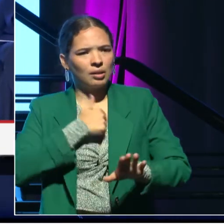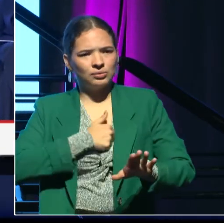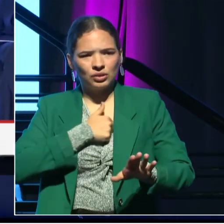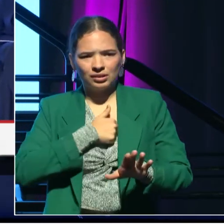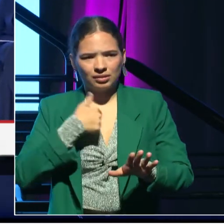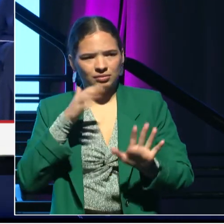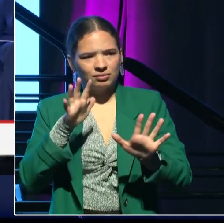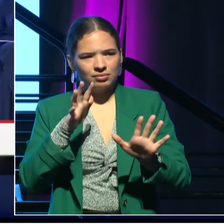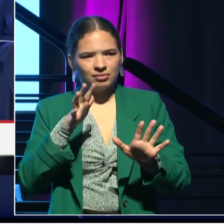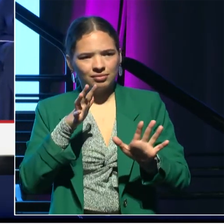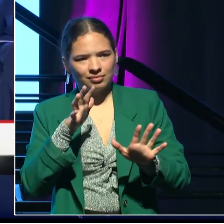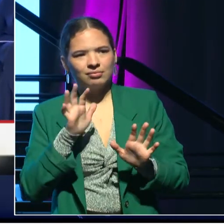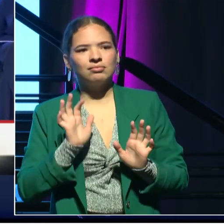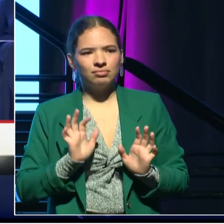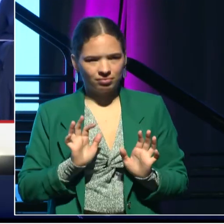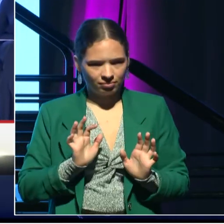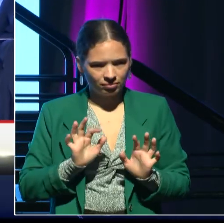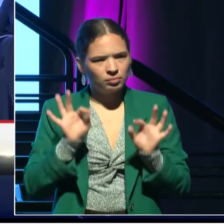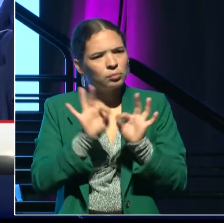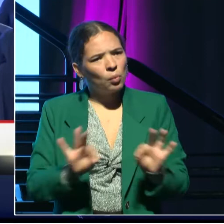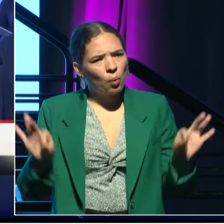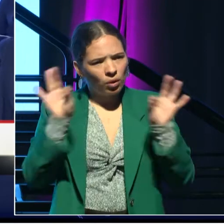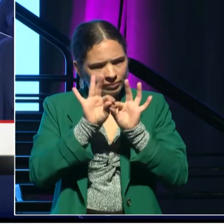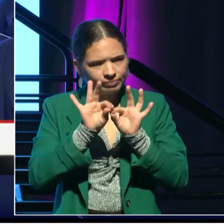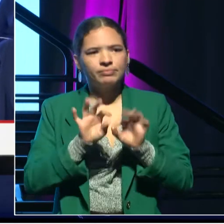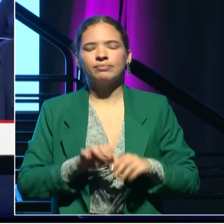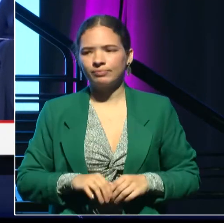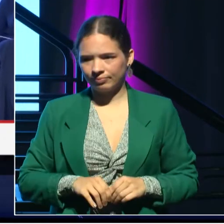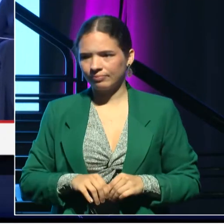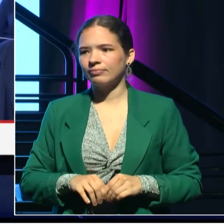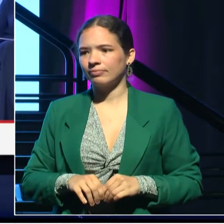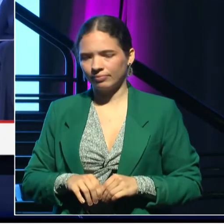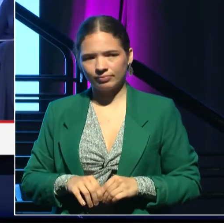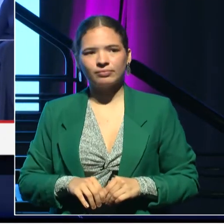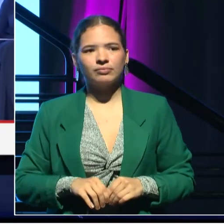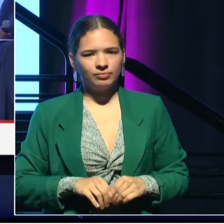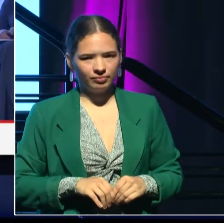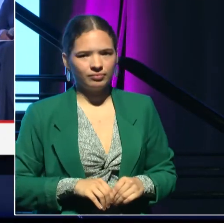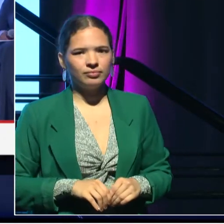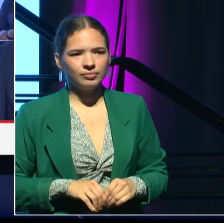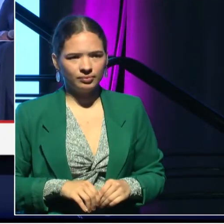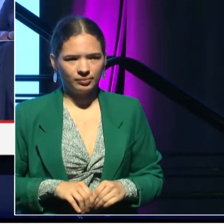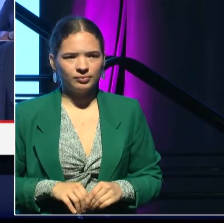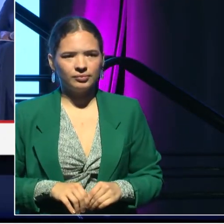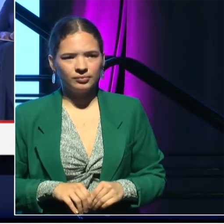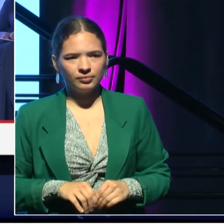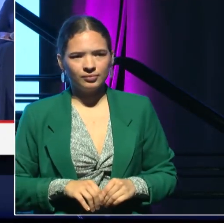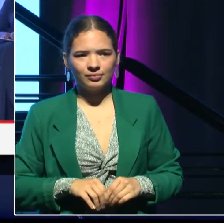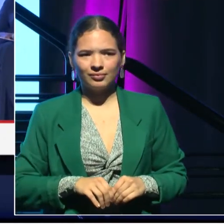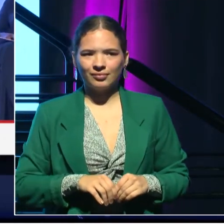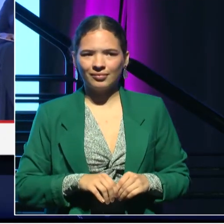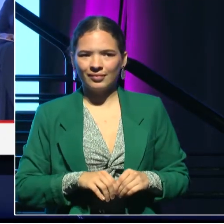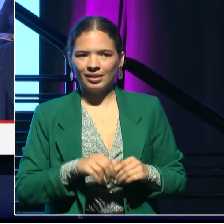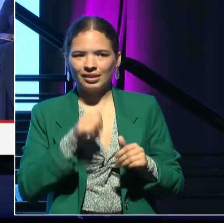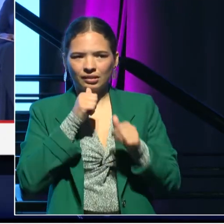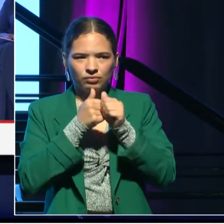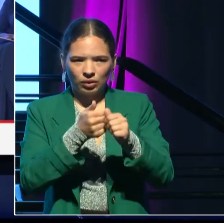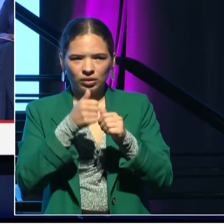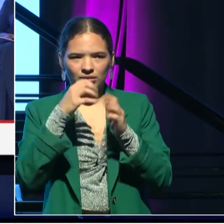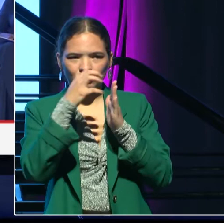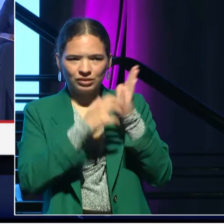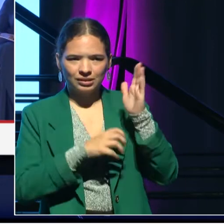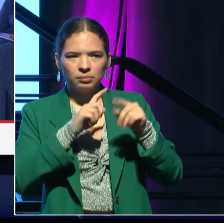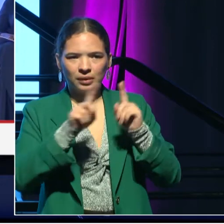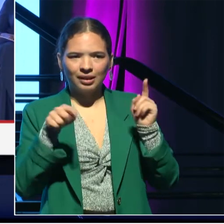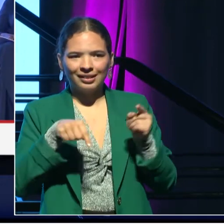but we have to do it. Absolutely. Thank you, Congresswoman Underwood. And you see, I don't stick to scripts, so that's fine. This is a conversation,